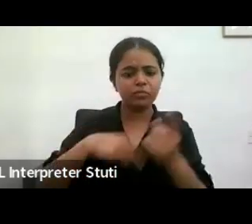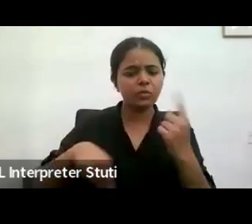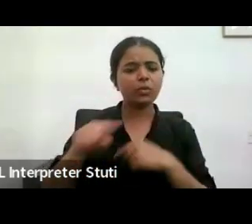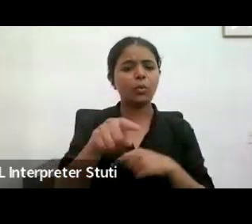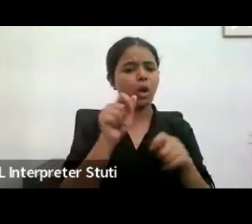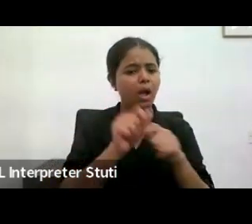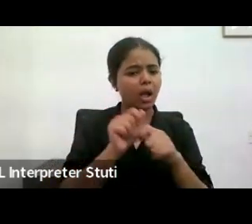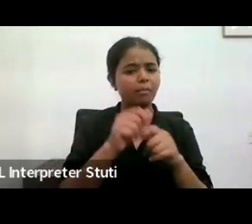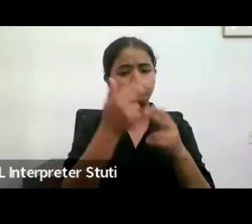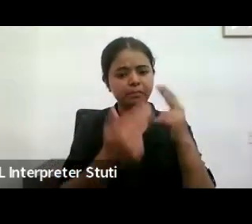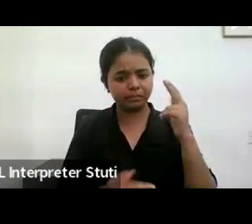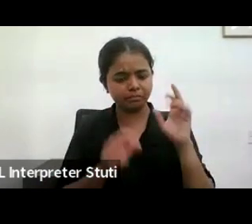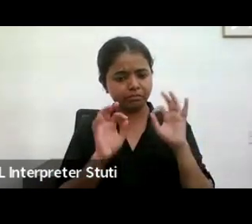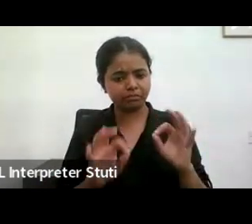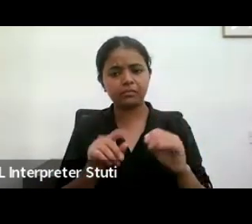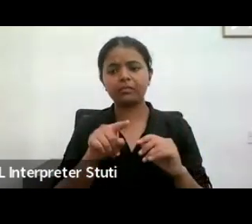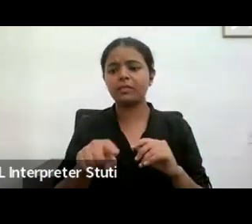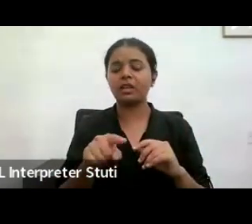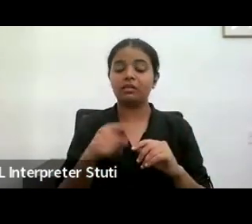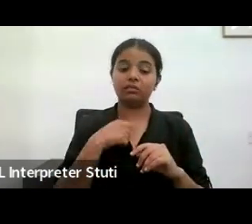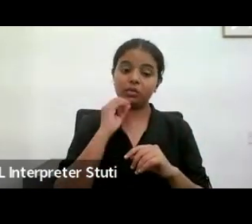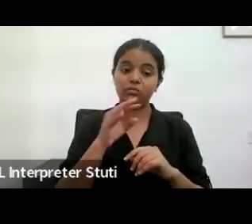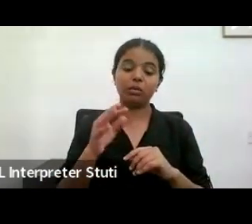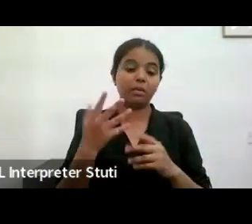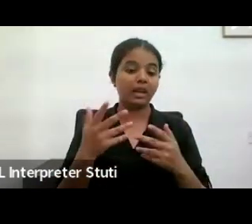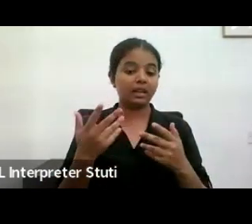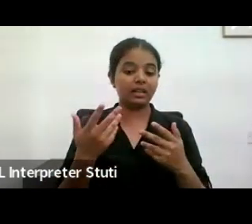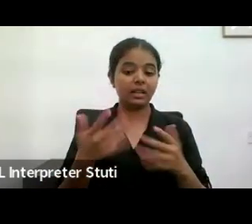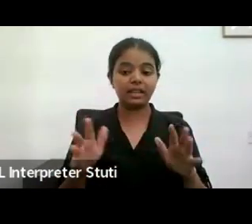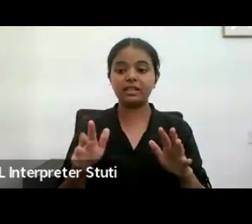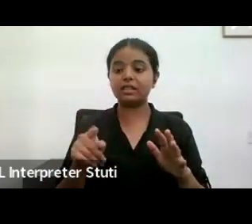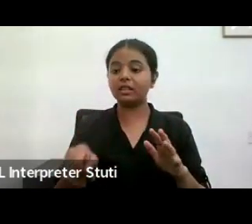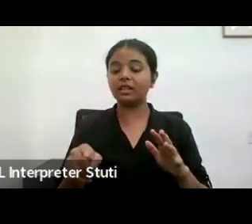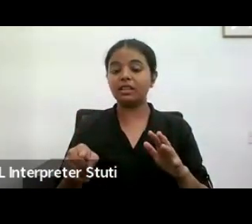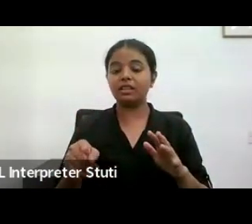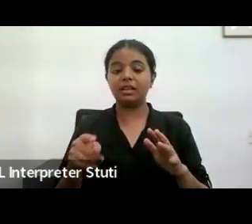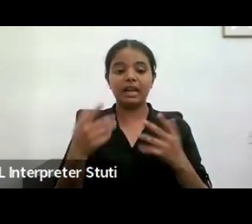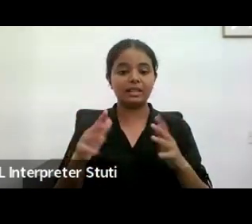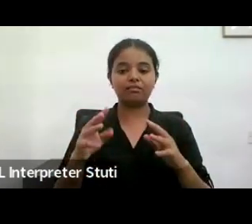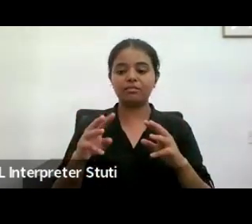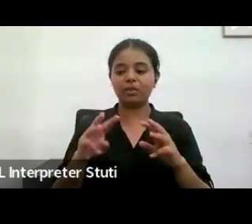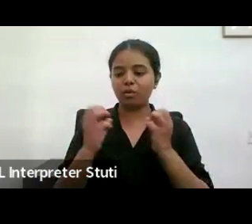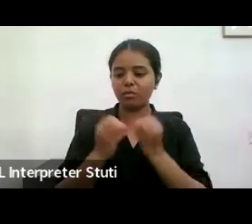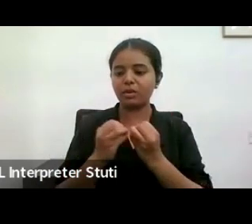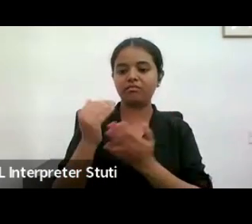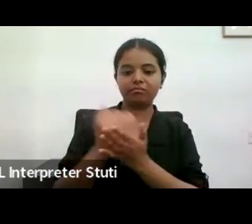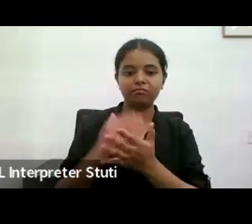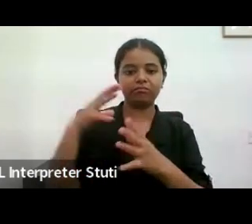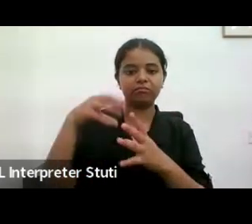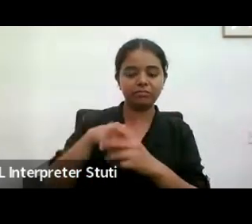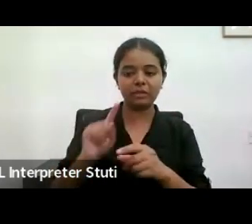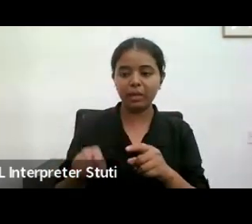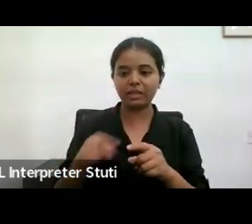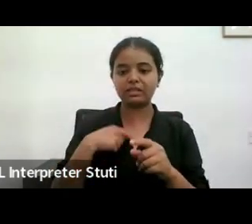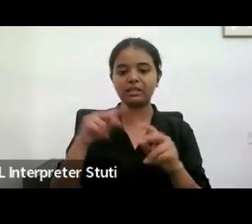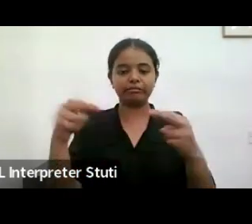do. It's always very challenging online to make sure that we have our webinar participants really